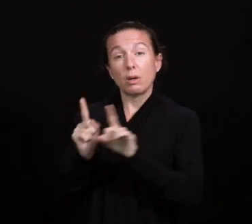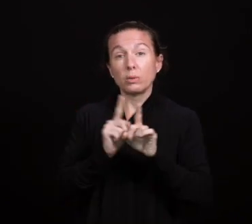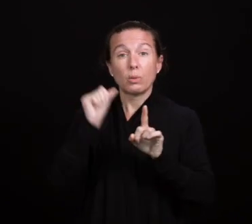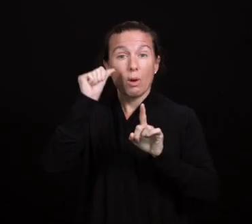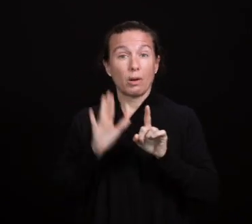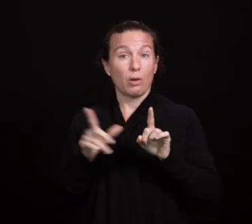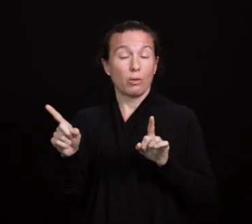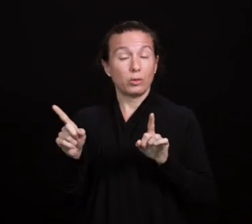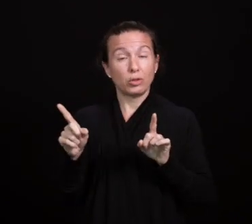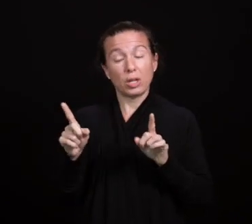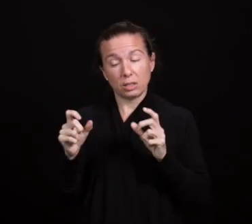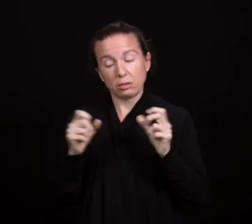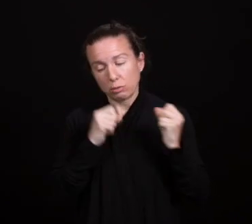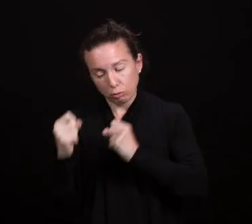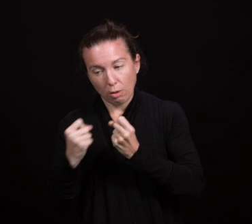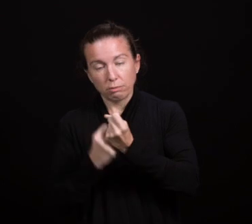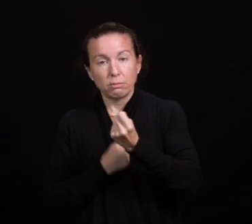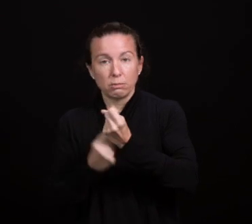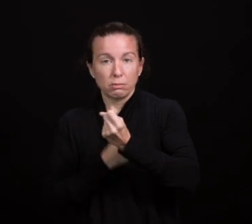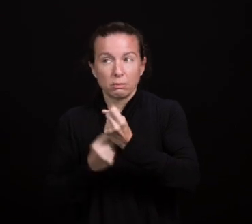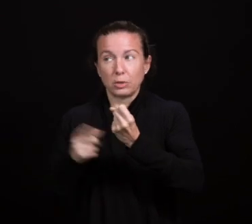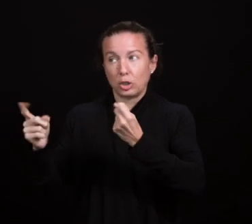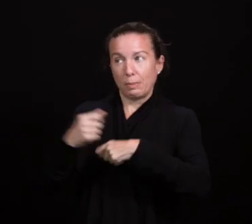audiologist, who made sure she had the right resources in the